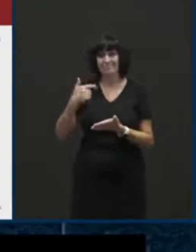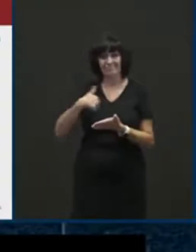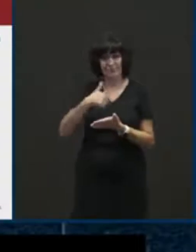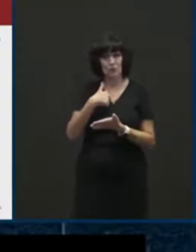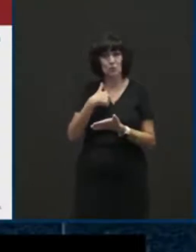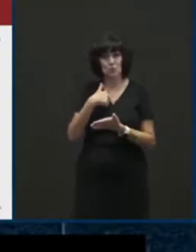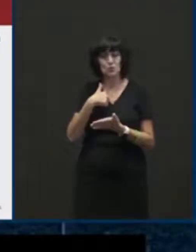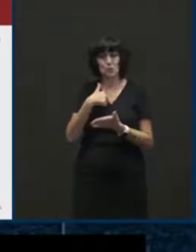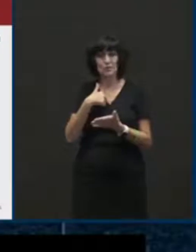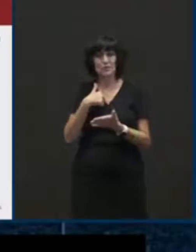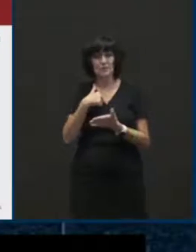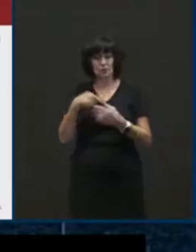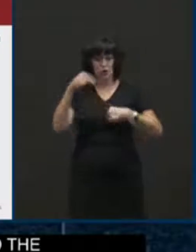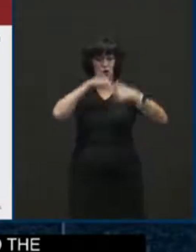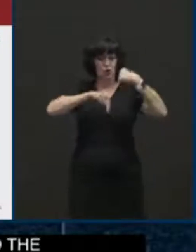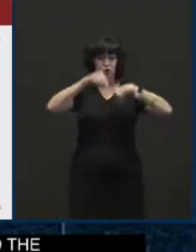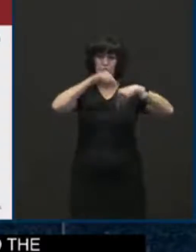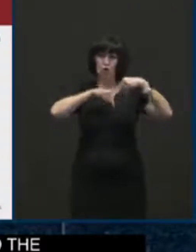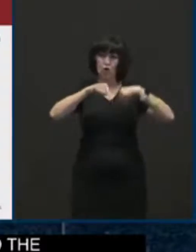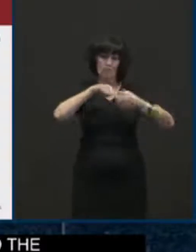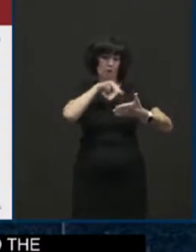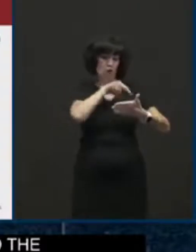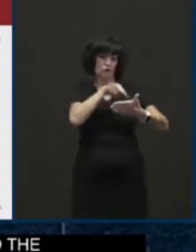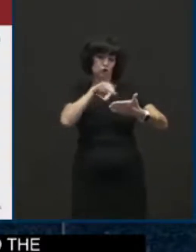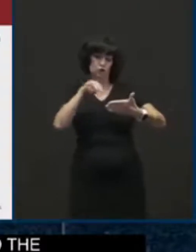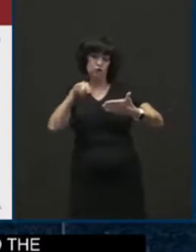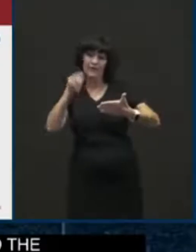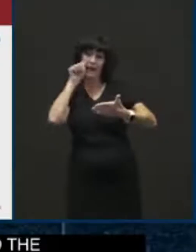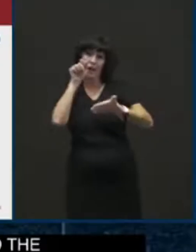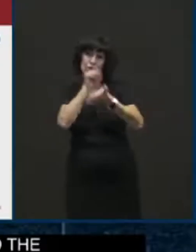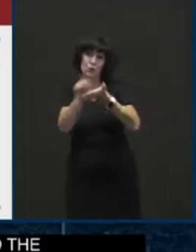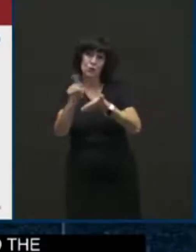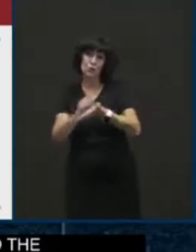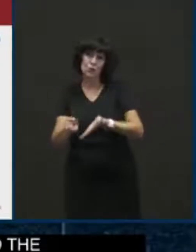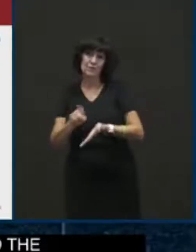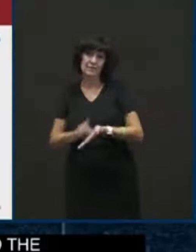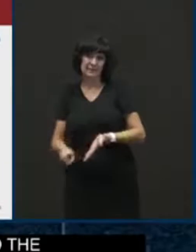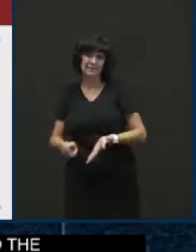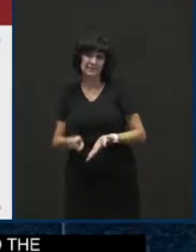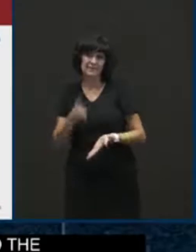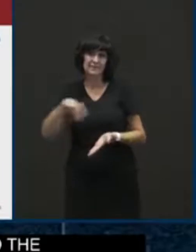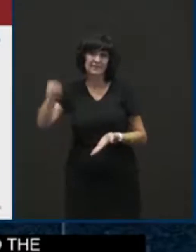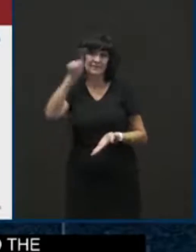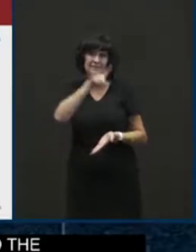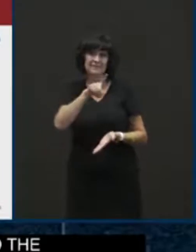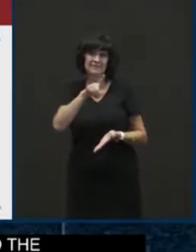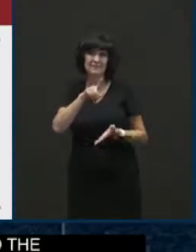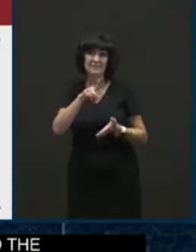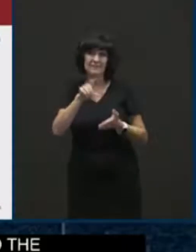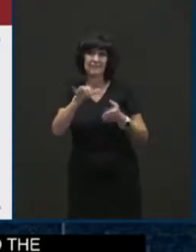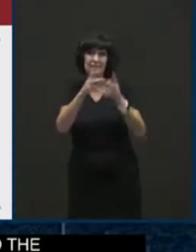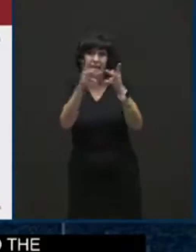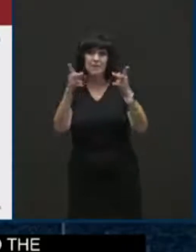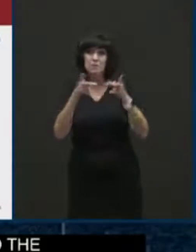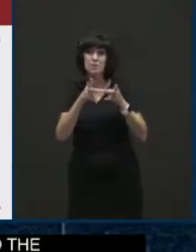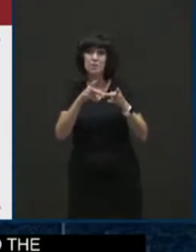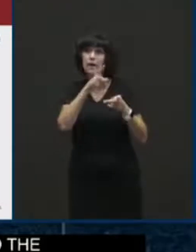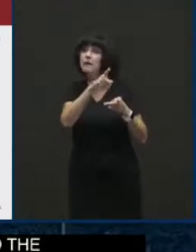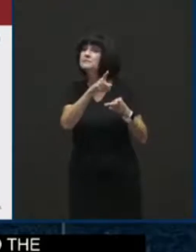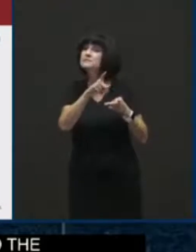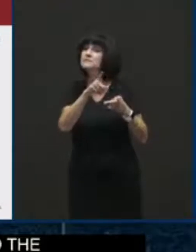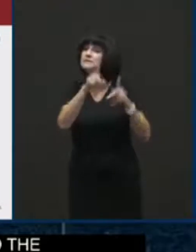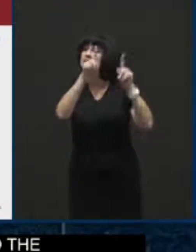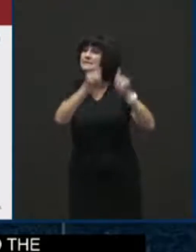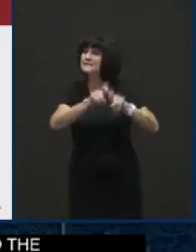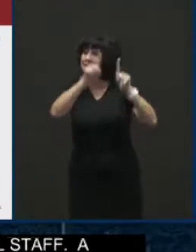for weekly testing for all staff. A number of facilities had been able to go to biweekly testing,